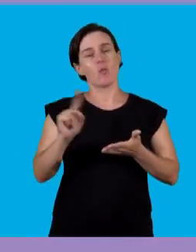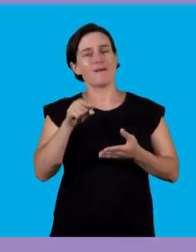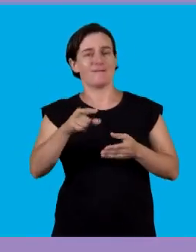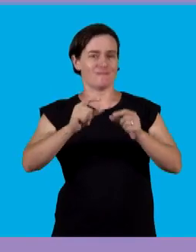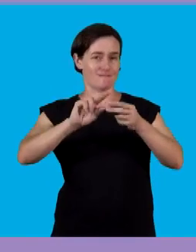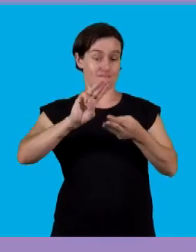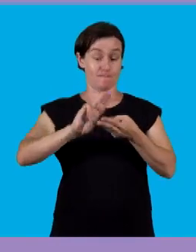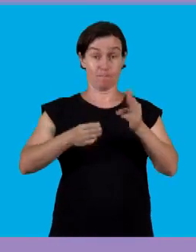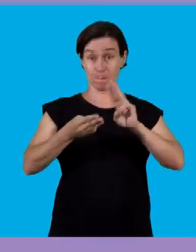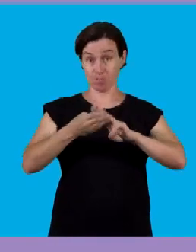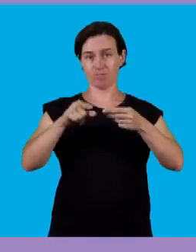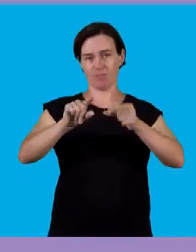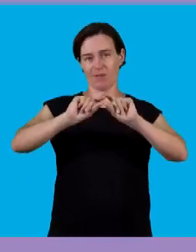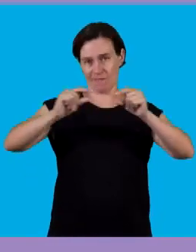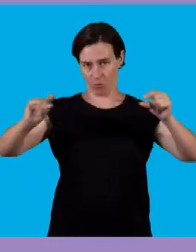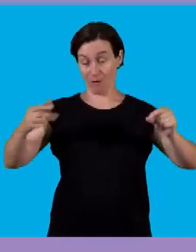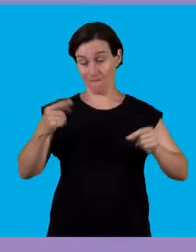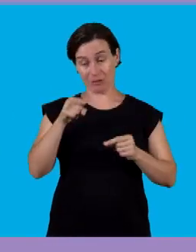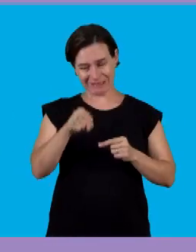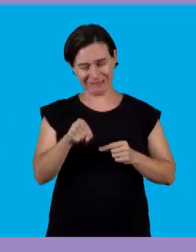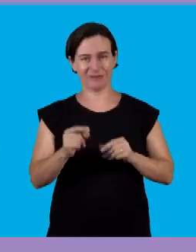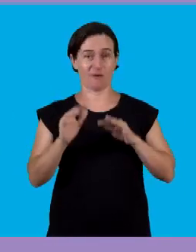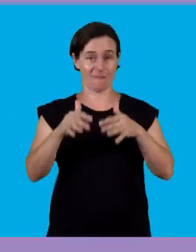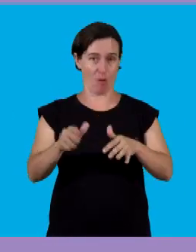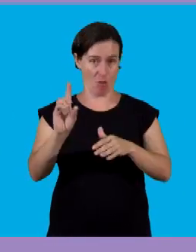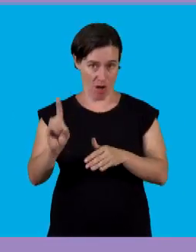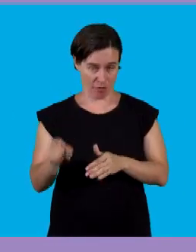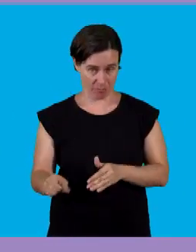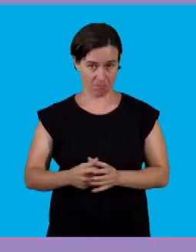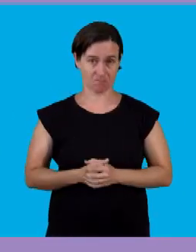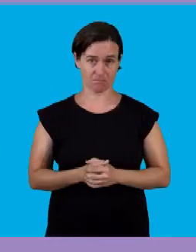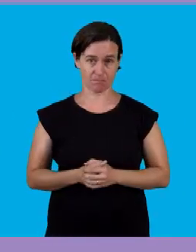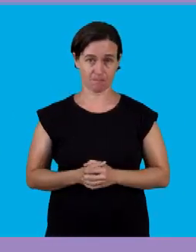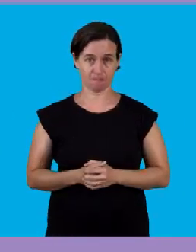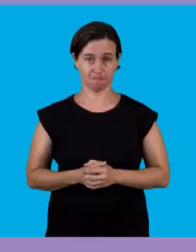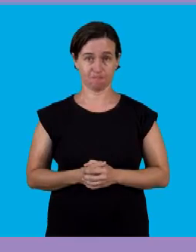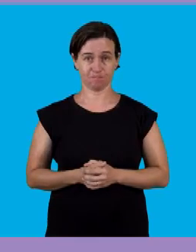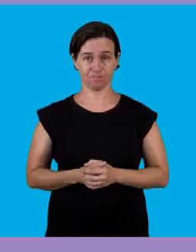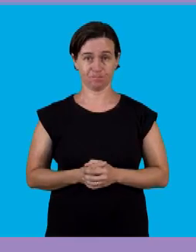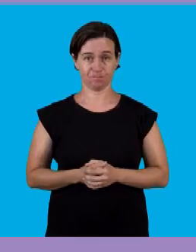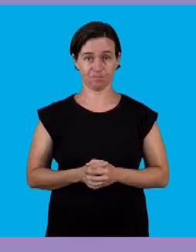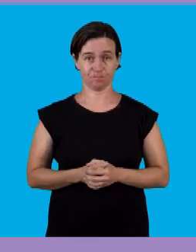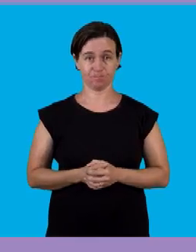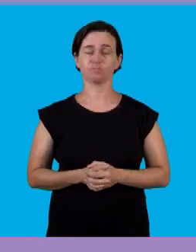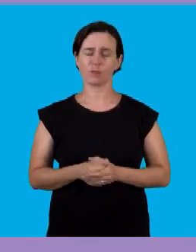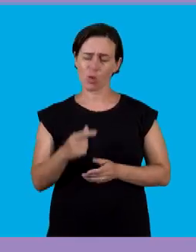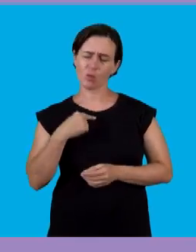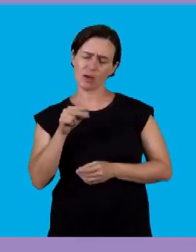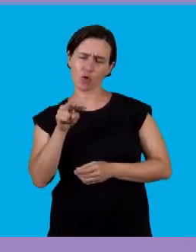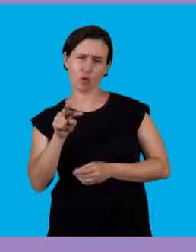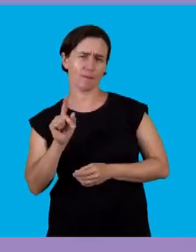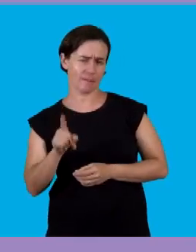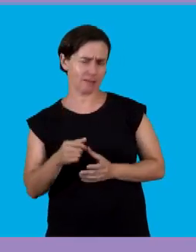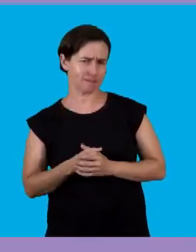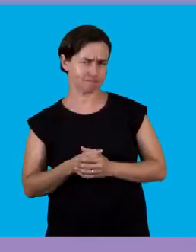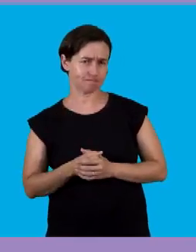formula or write down the formula for this flow diagram. So we are going to look at this